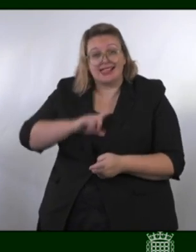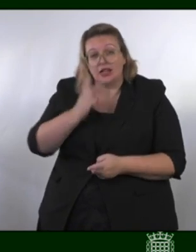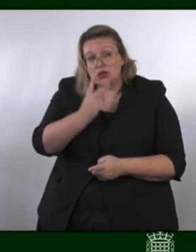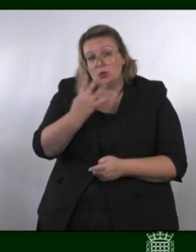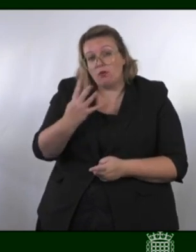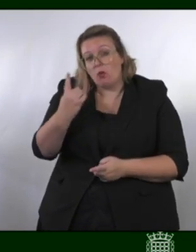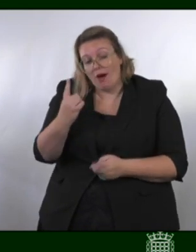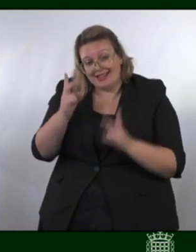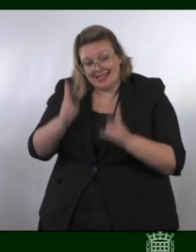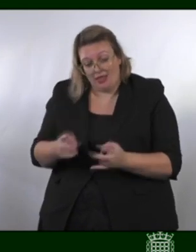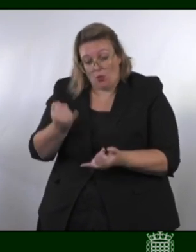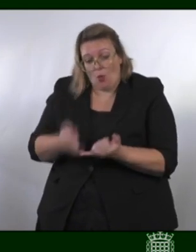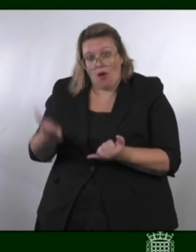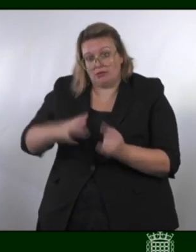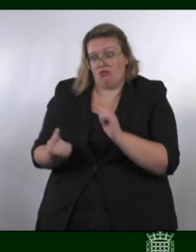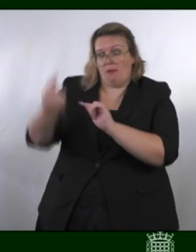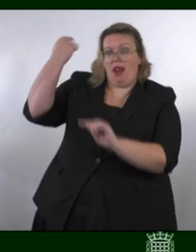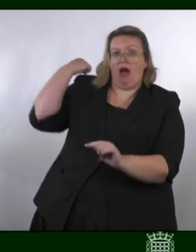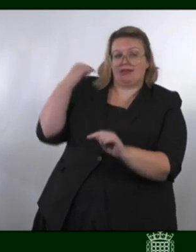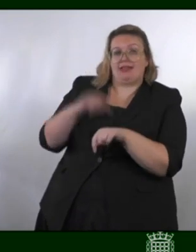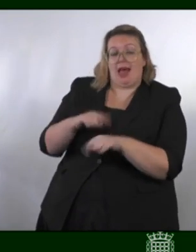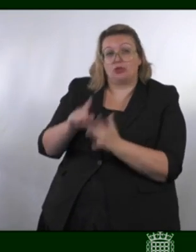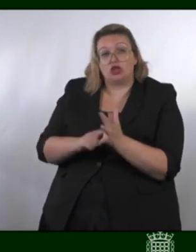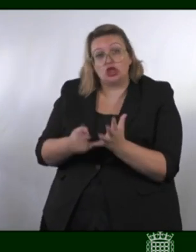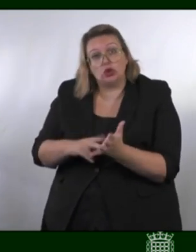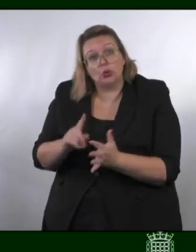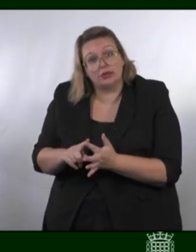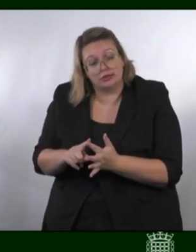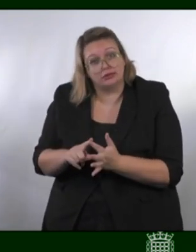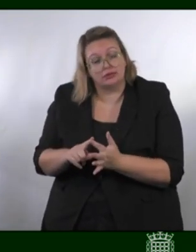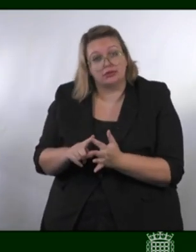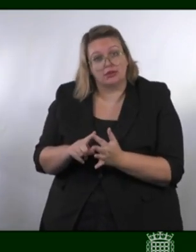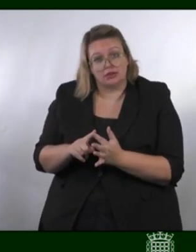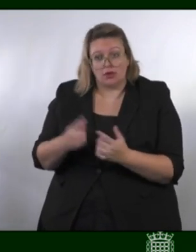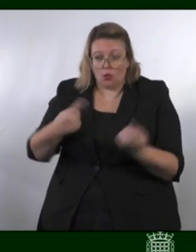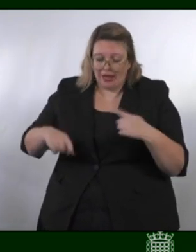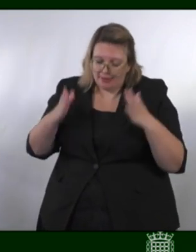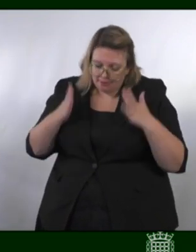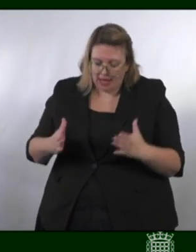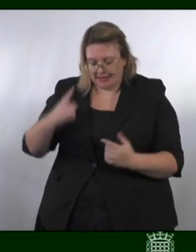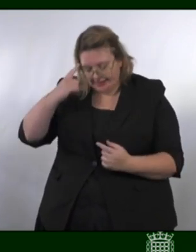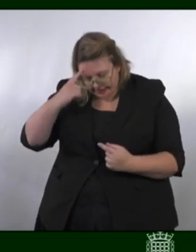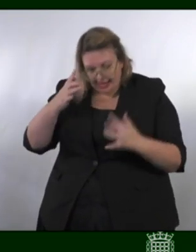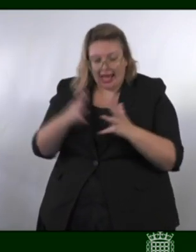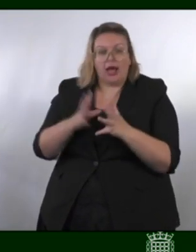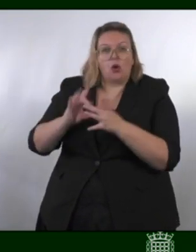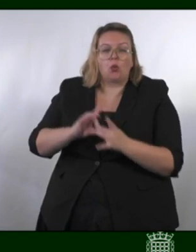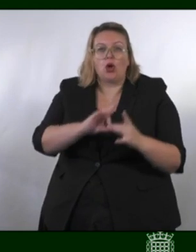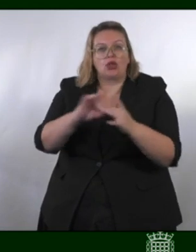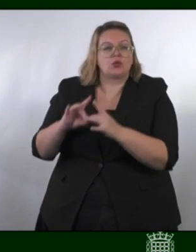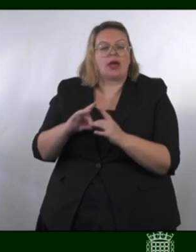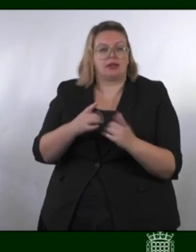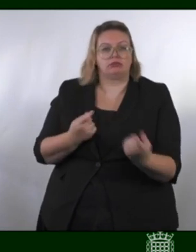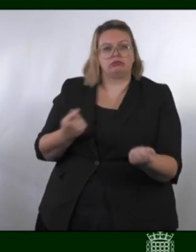since early June. So we must keep working hard together to keep this virus under control. We